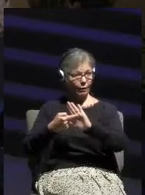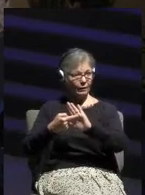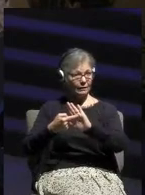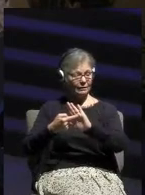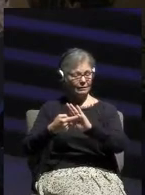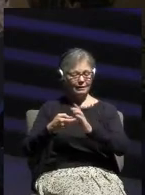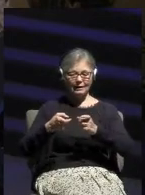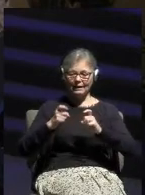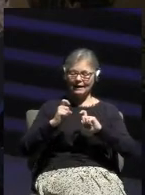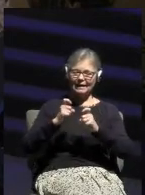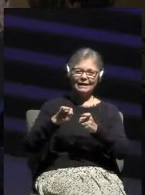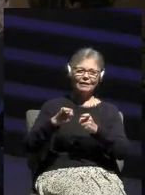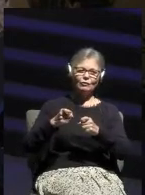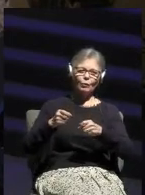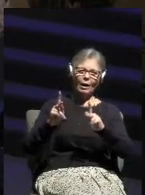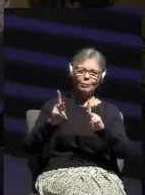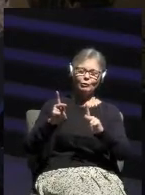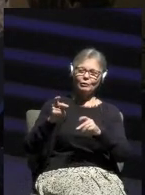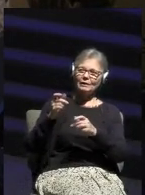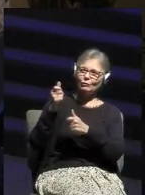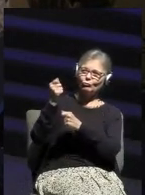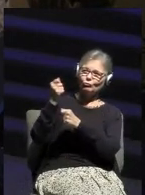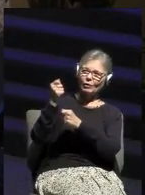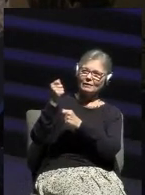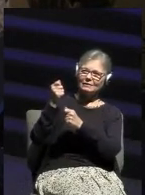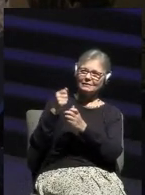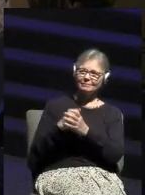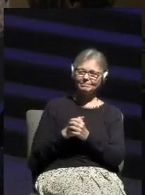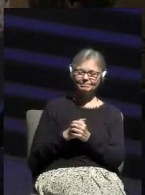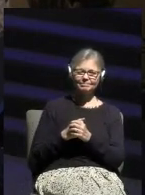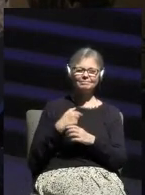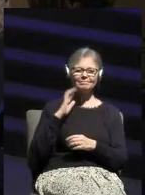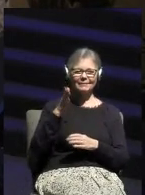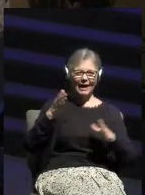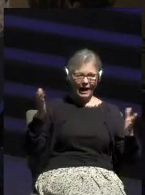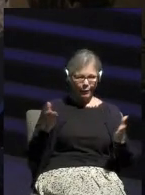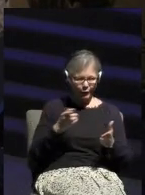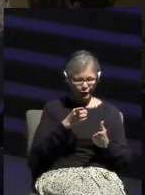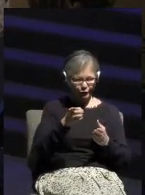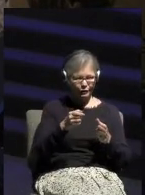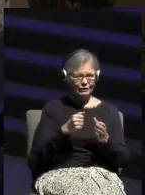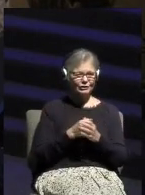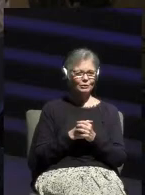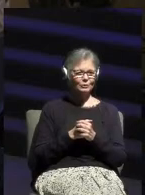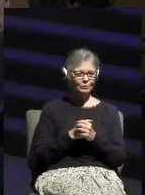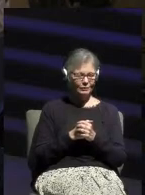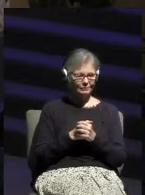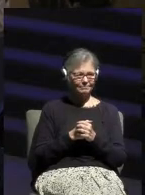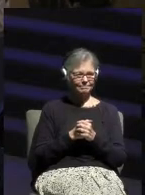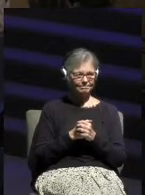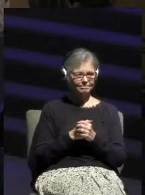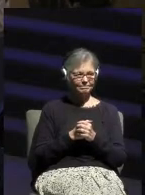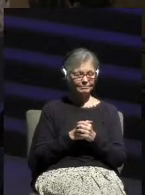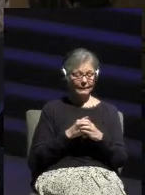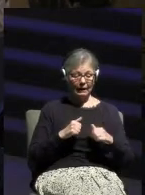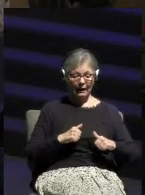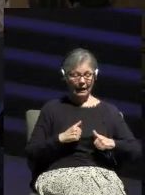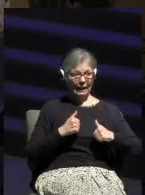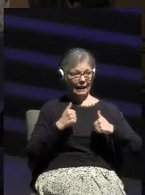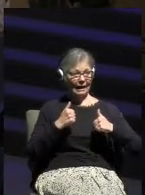the opportunity to trust it. I want to encourage every one of us today to